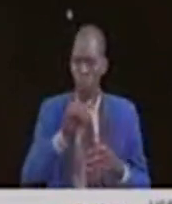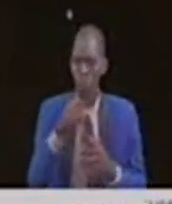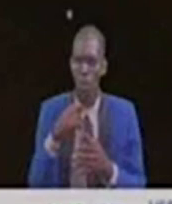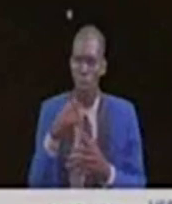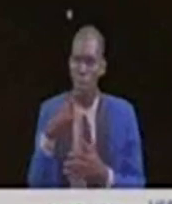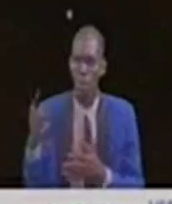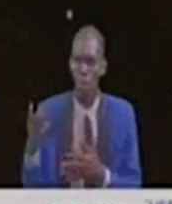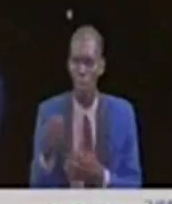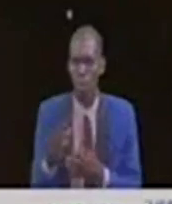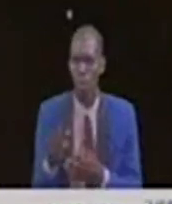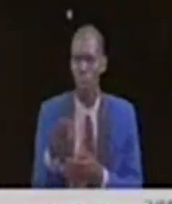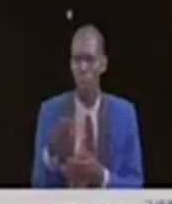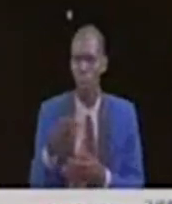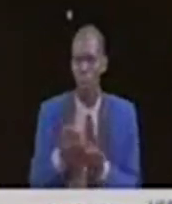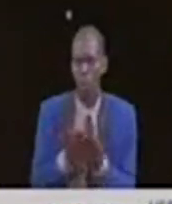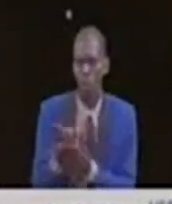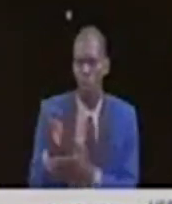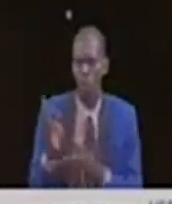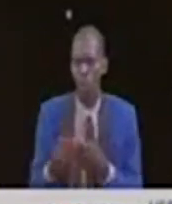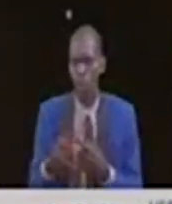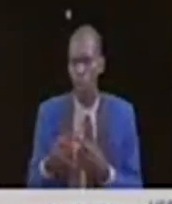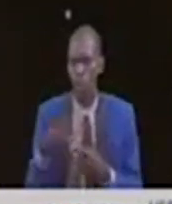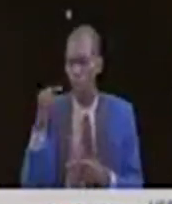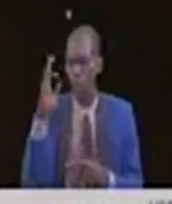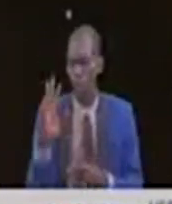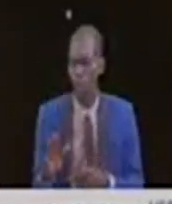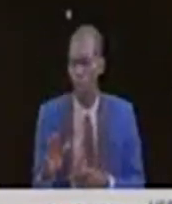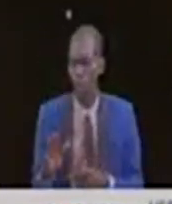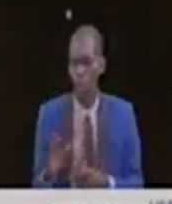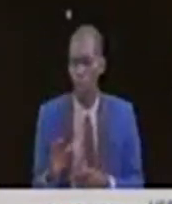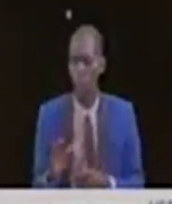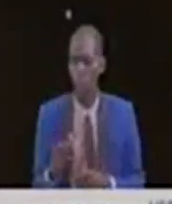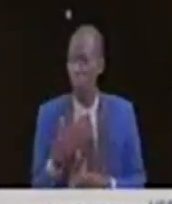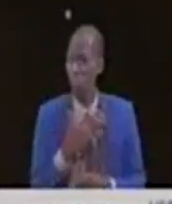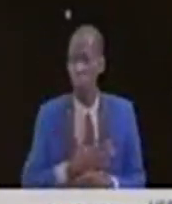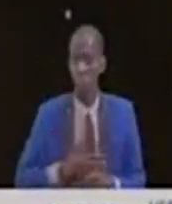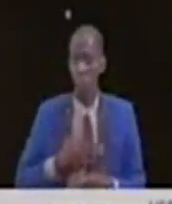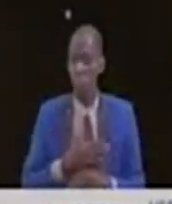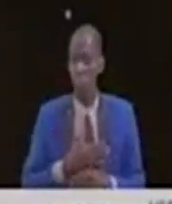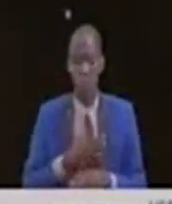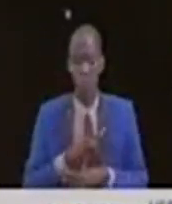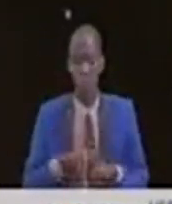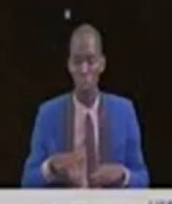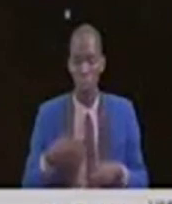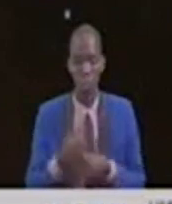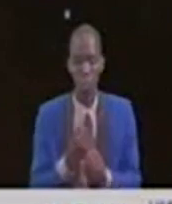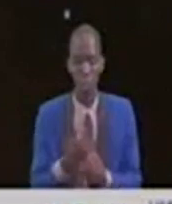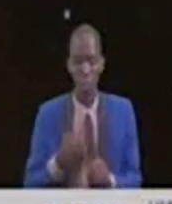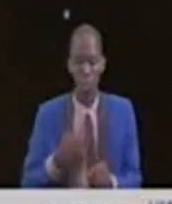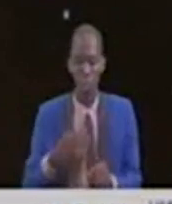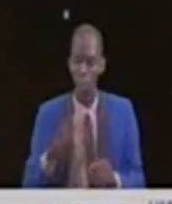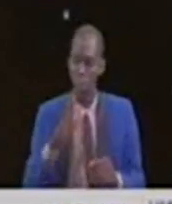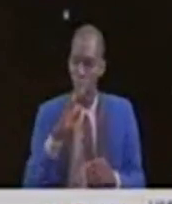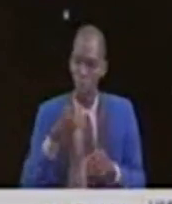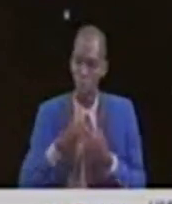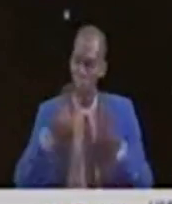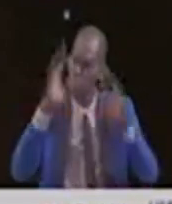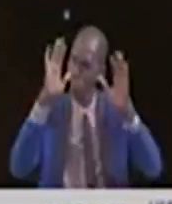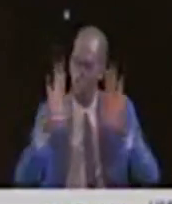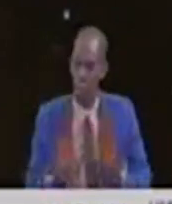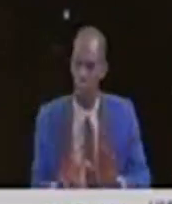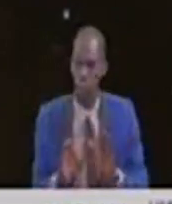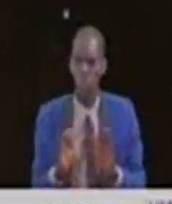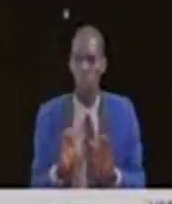that thing we're covering up. Please, don't get me into trouble. Never tell